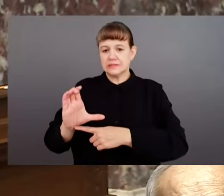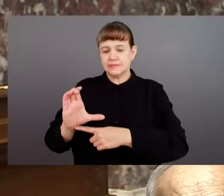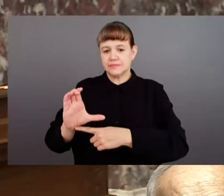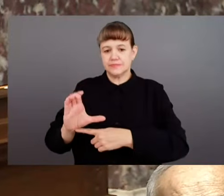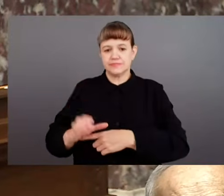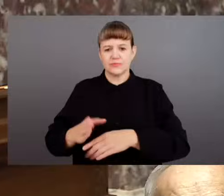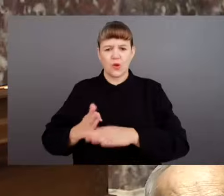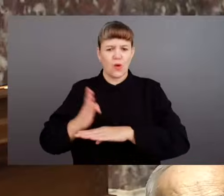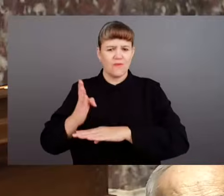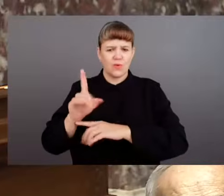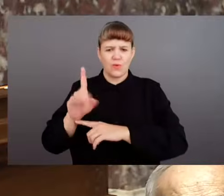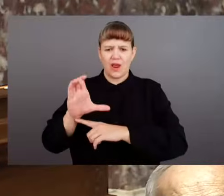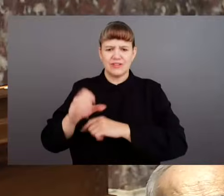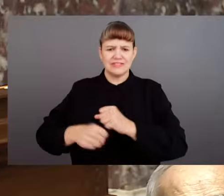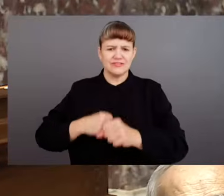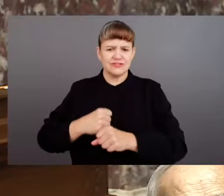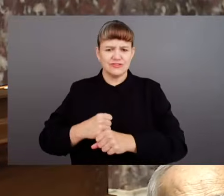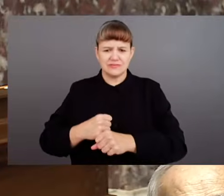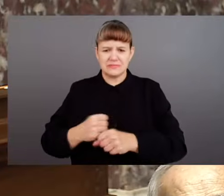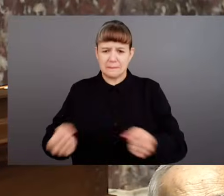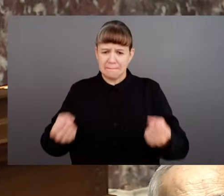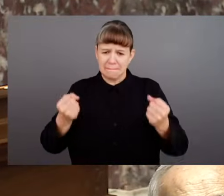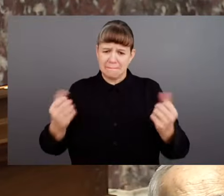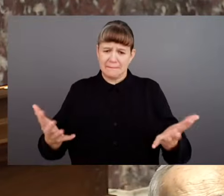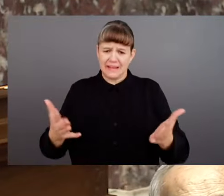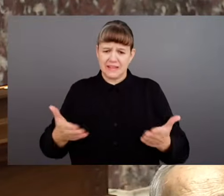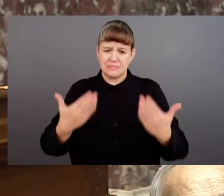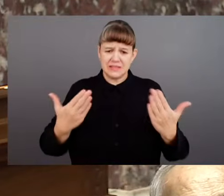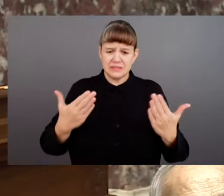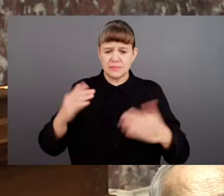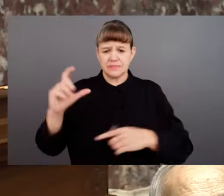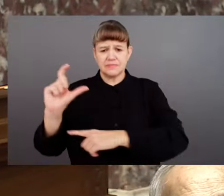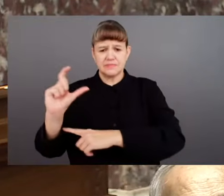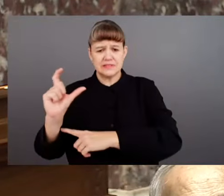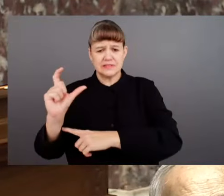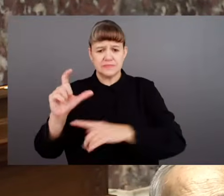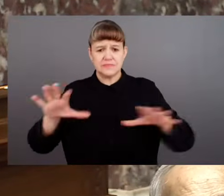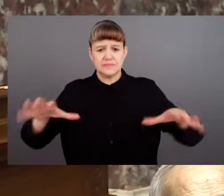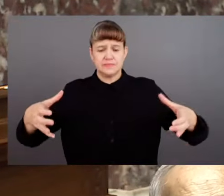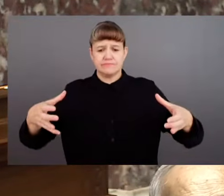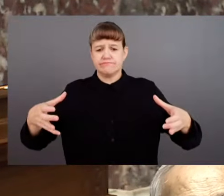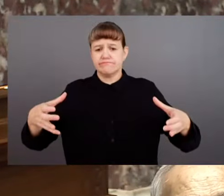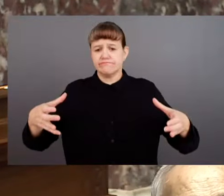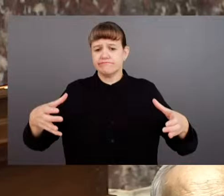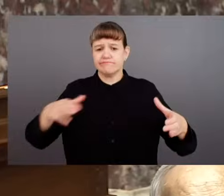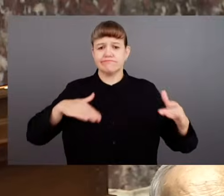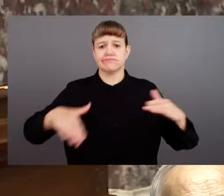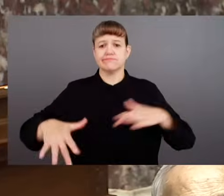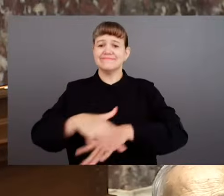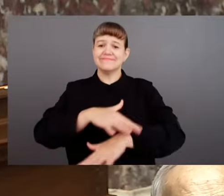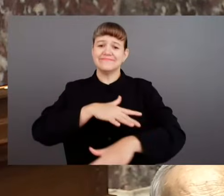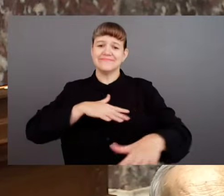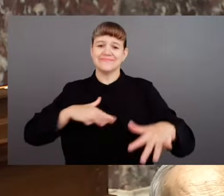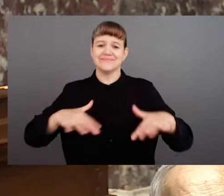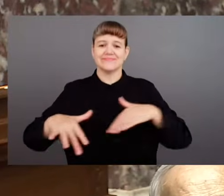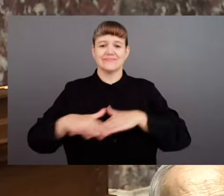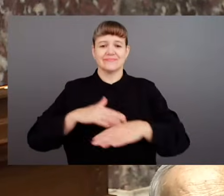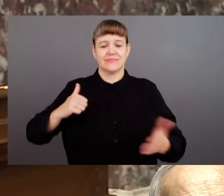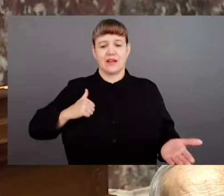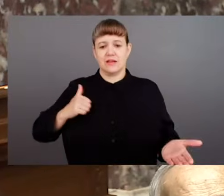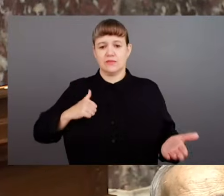art, philosophy, and with peace. Today, more than 125,000 Muslims call BC